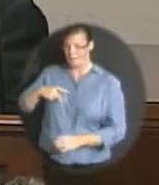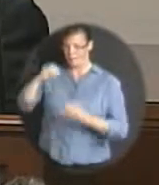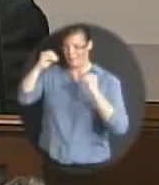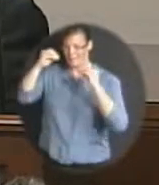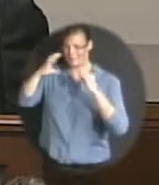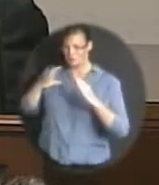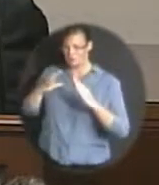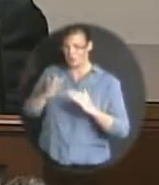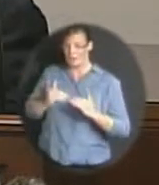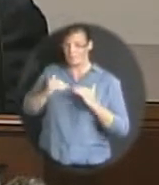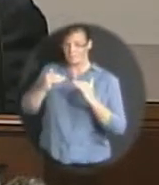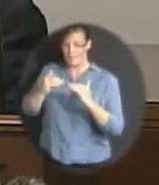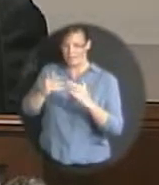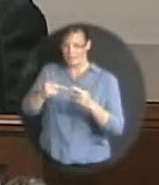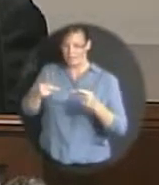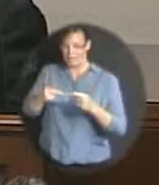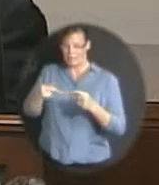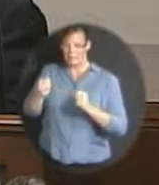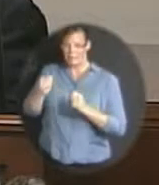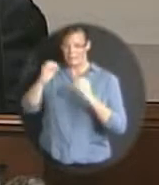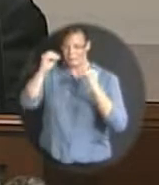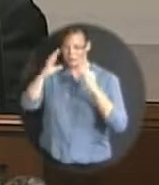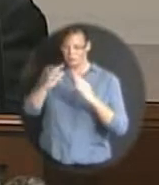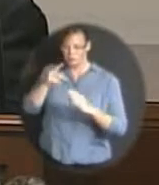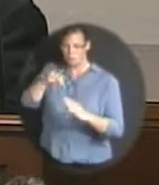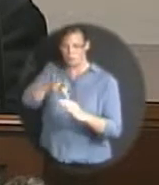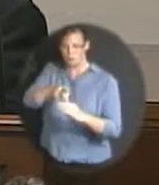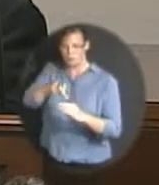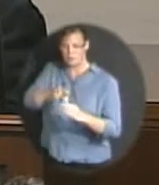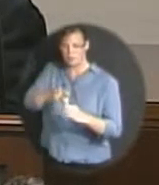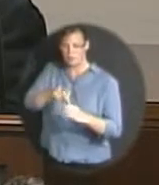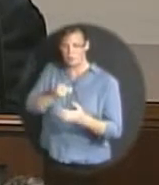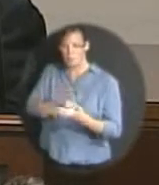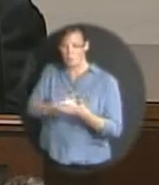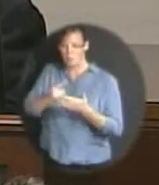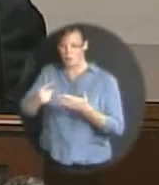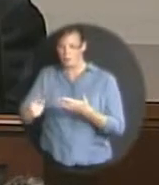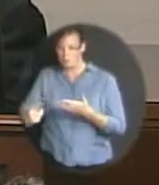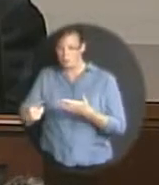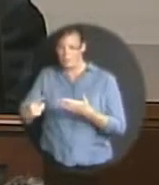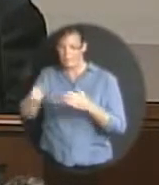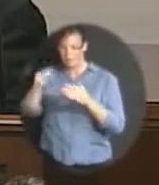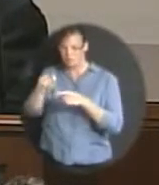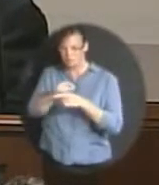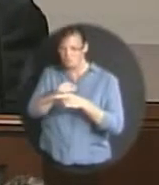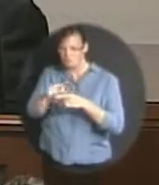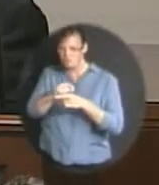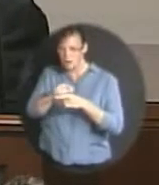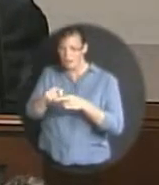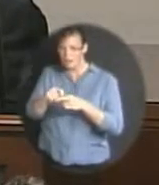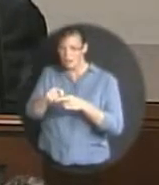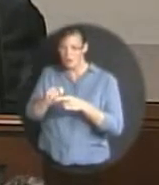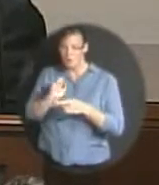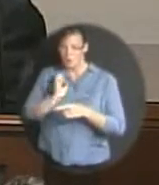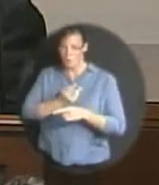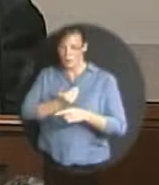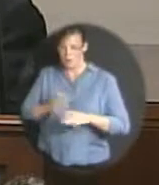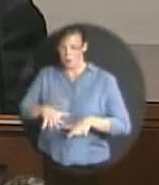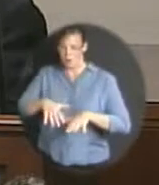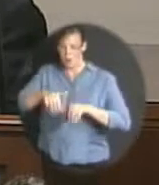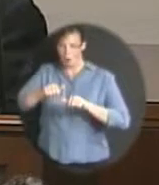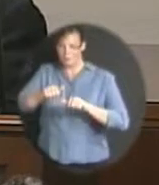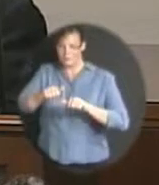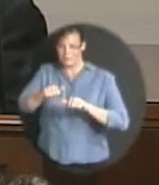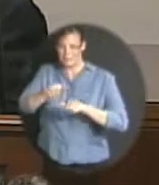teachers, advanced placement teachers, participated in a week-long training. We are the hosting site